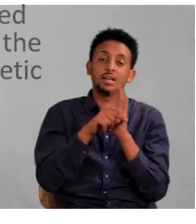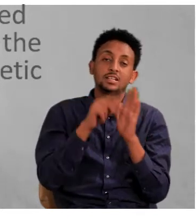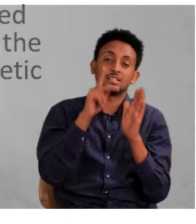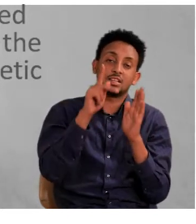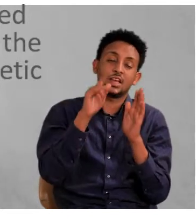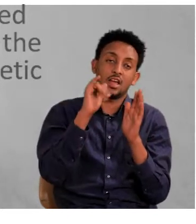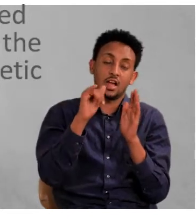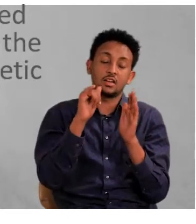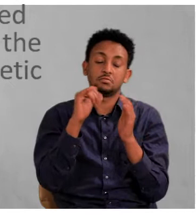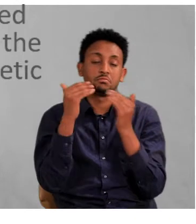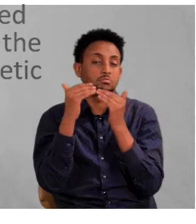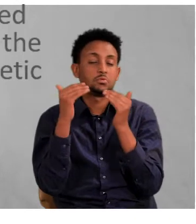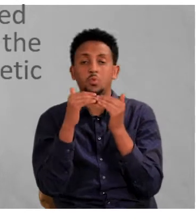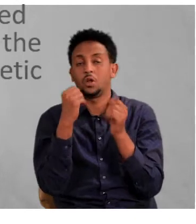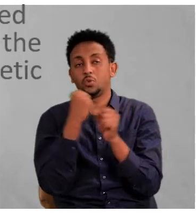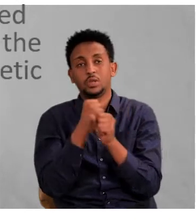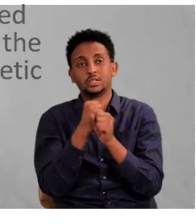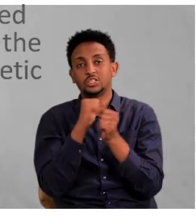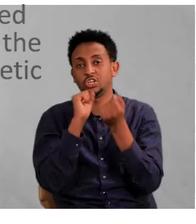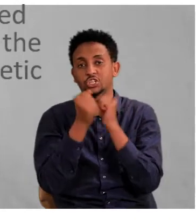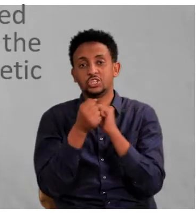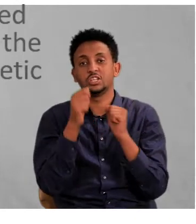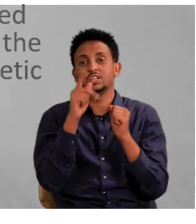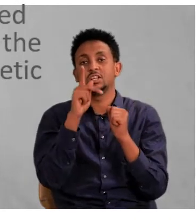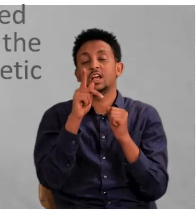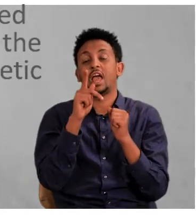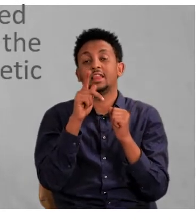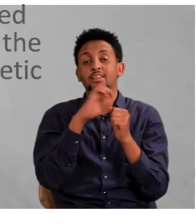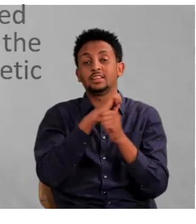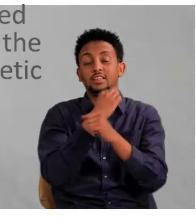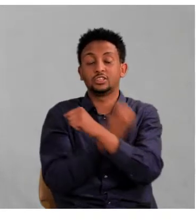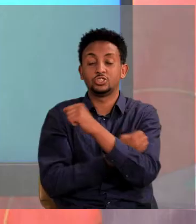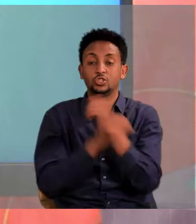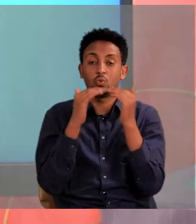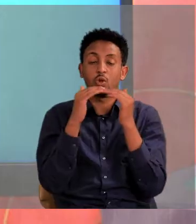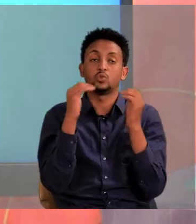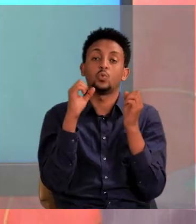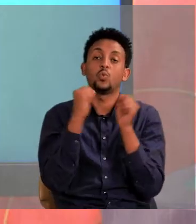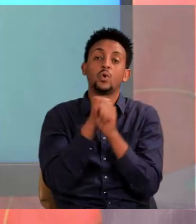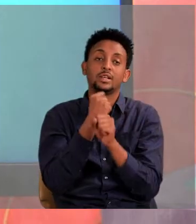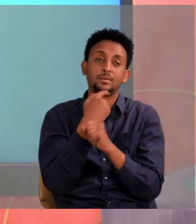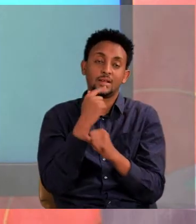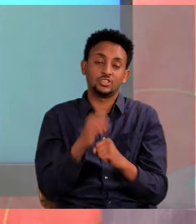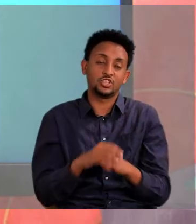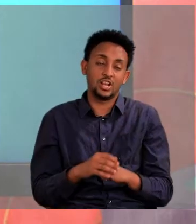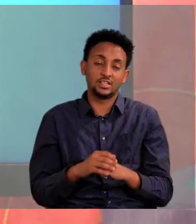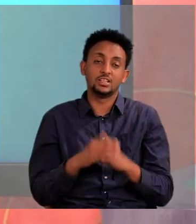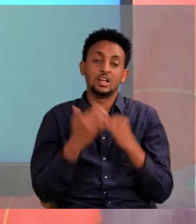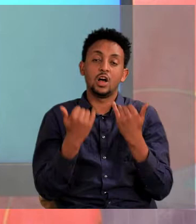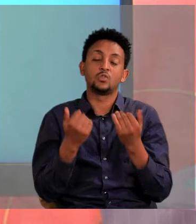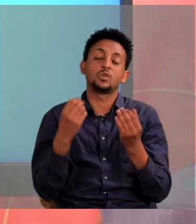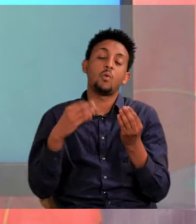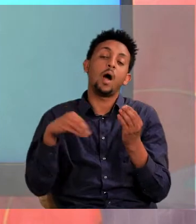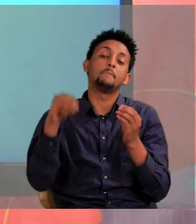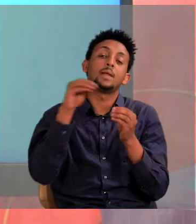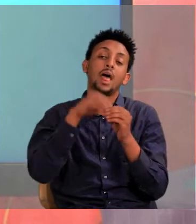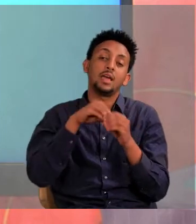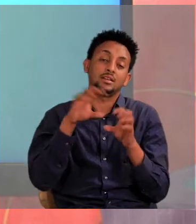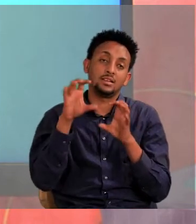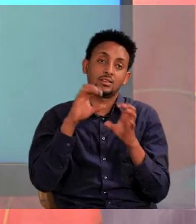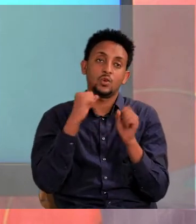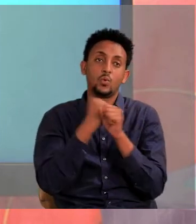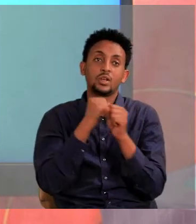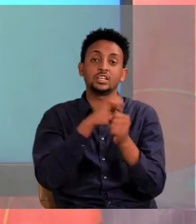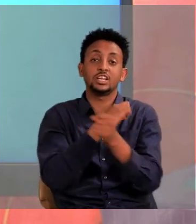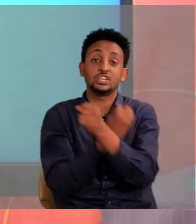energy is equals to work. Change of kinetic energy is equals to work. Let's try to apply the